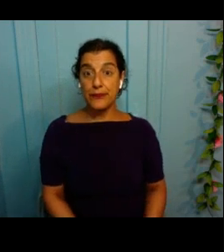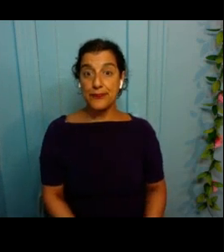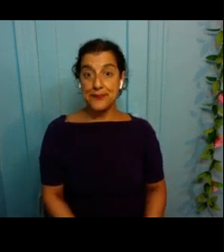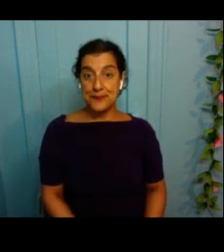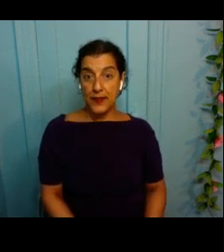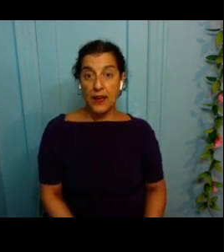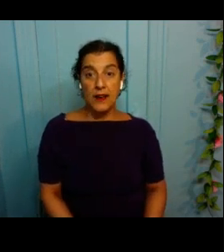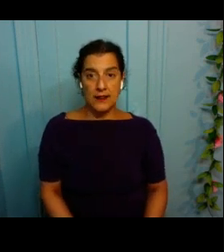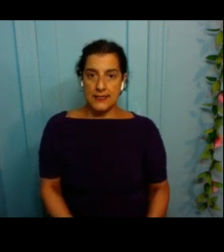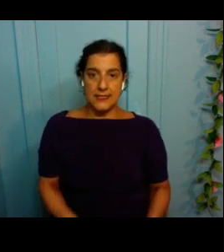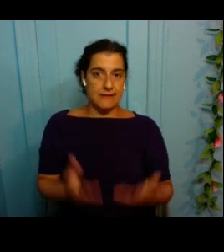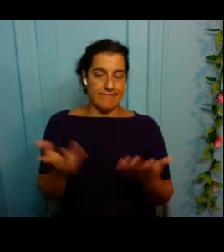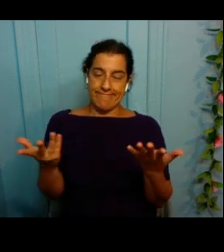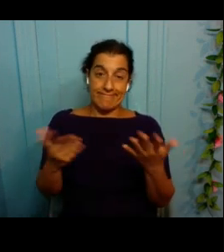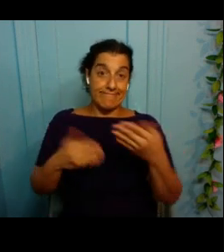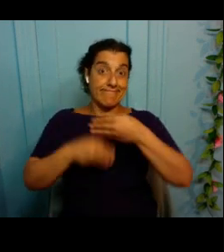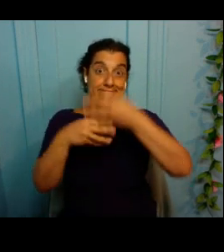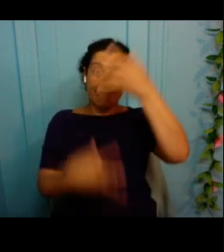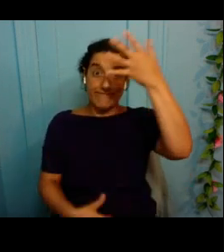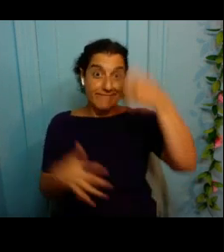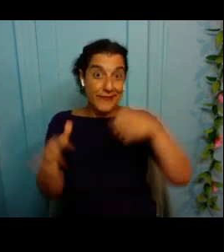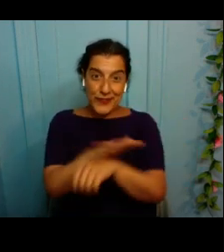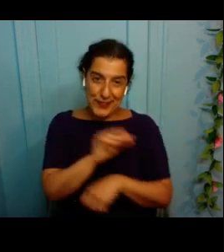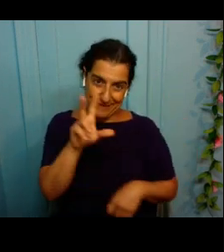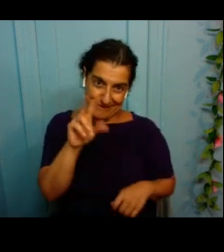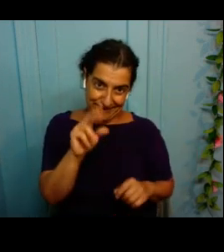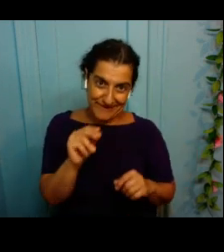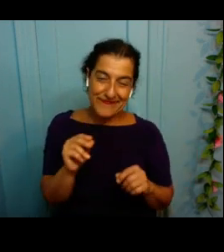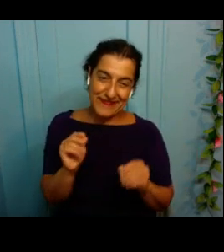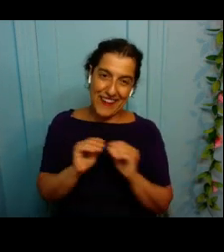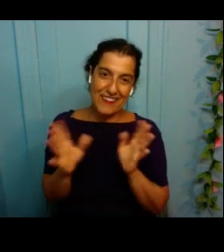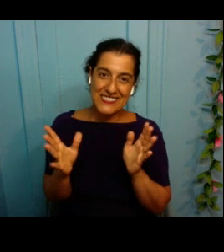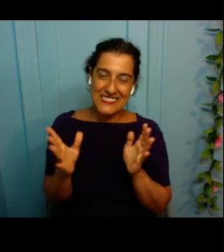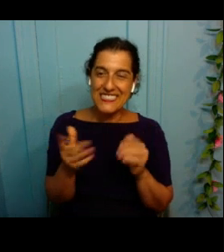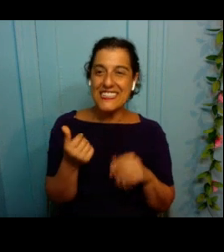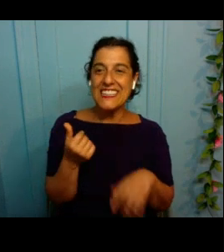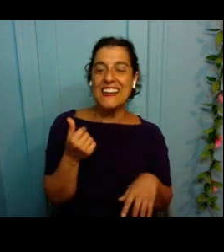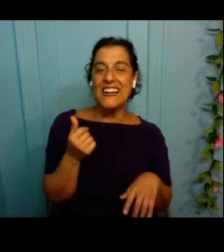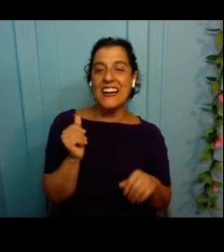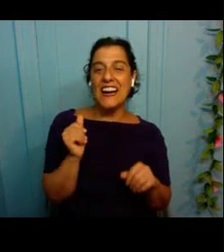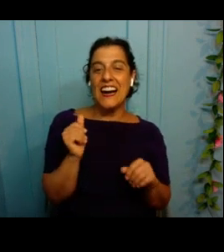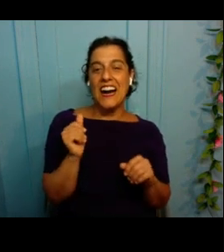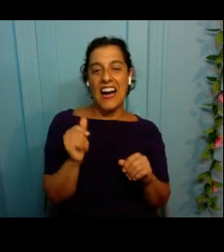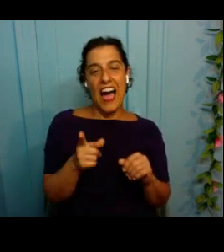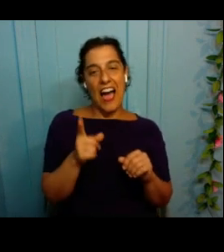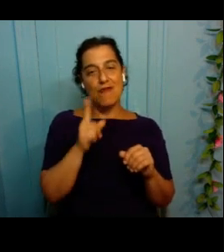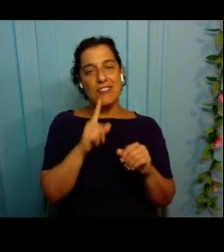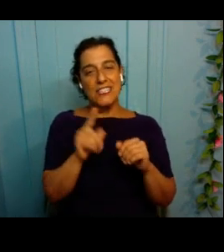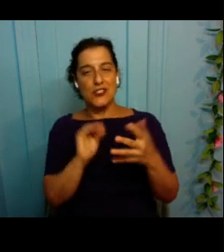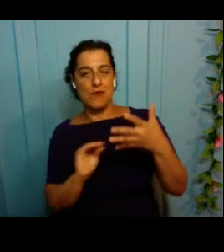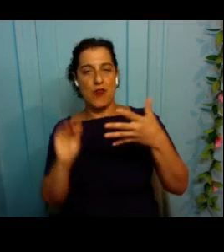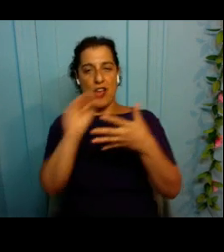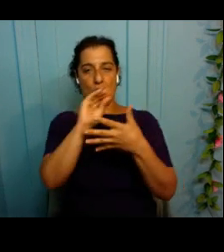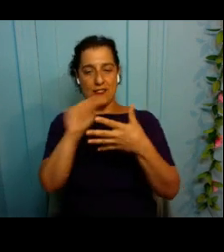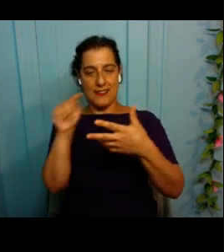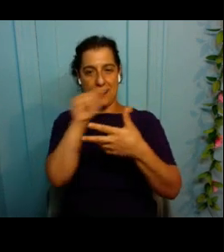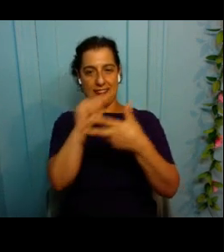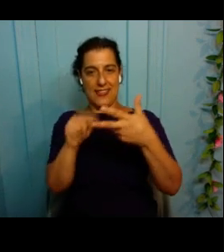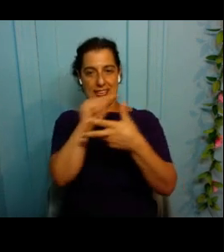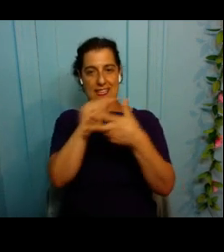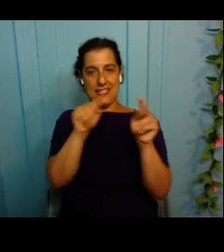is obviously not an exhaustive list of what should be covered, and I hope that it doesn't come off that way, but I'm really prioritizing topics that students tend